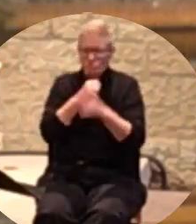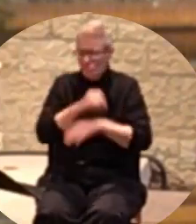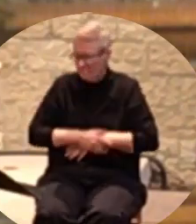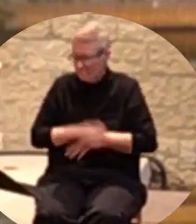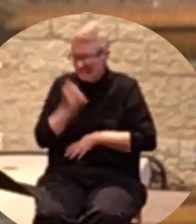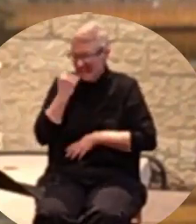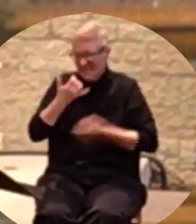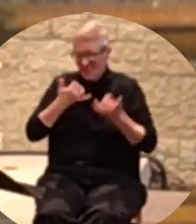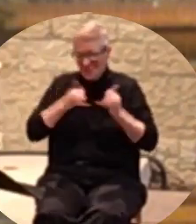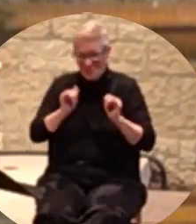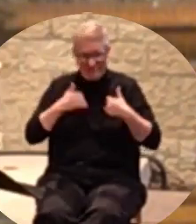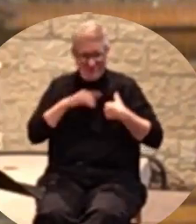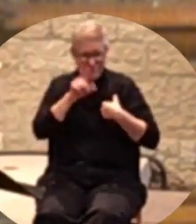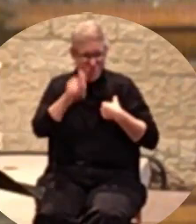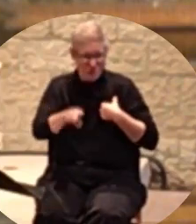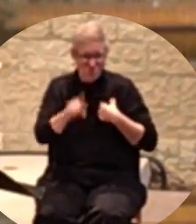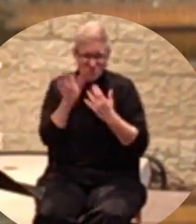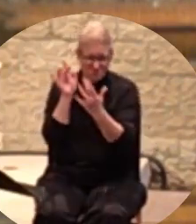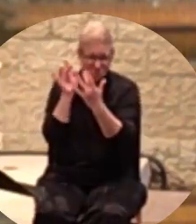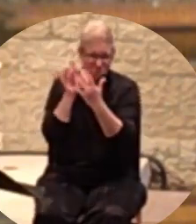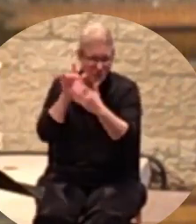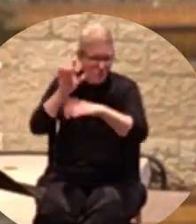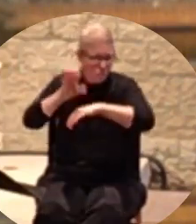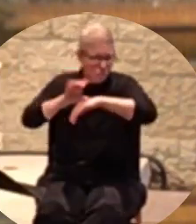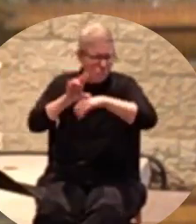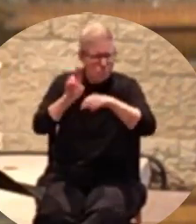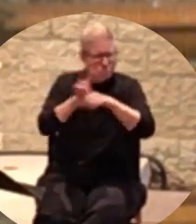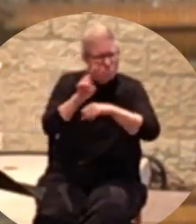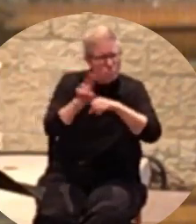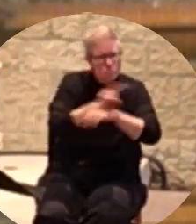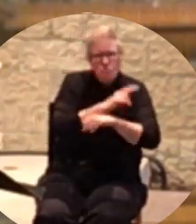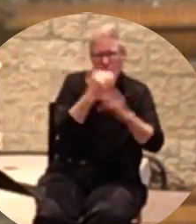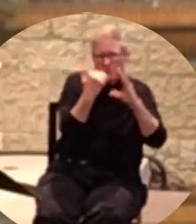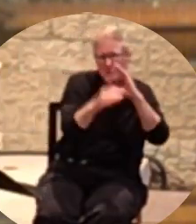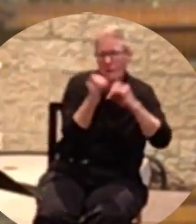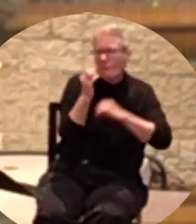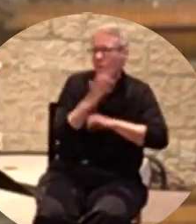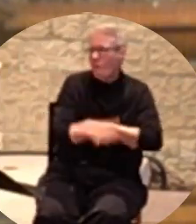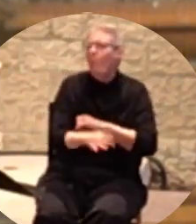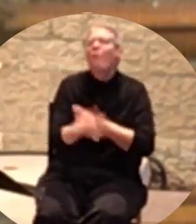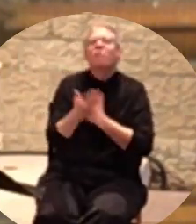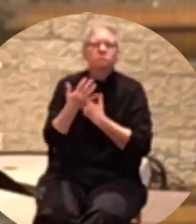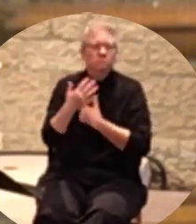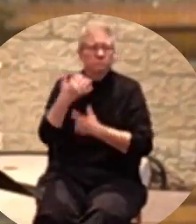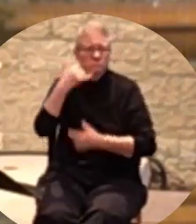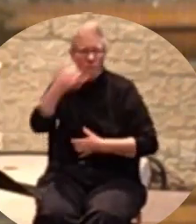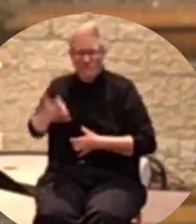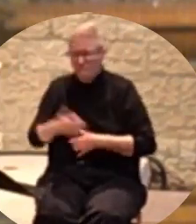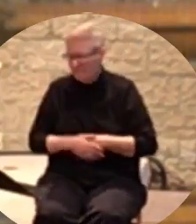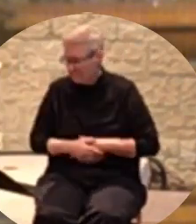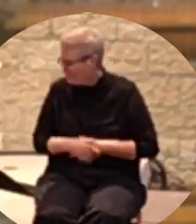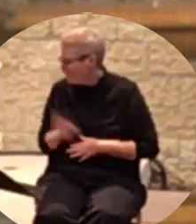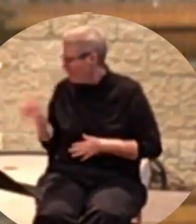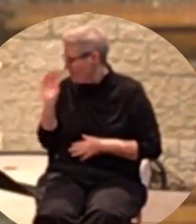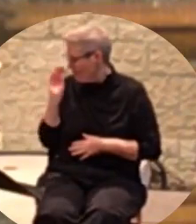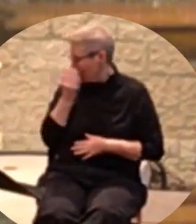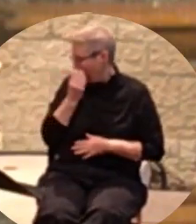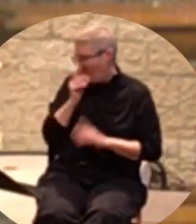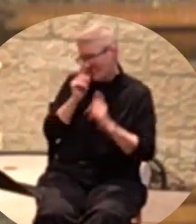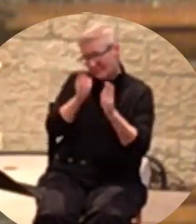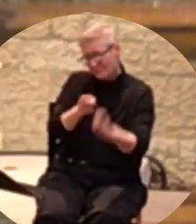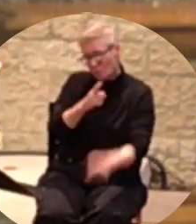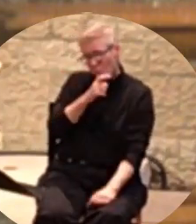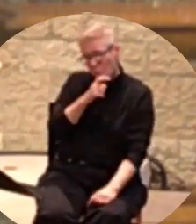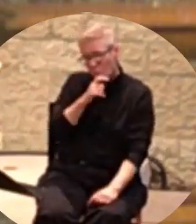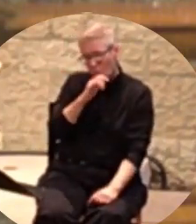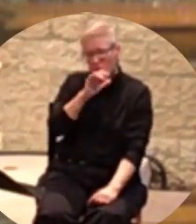or voicemail. Our flowers this morning, these beautiful flowers, are given by Joey, Betty, and Jackie Dubé